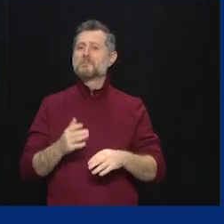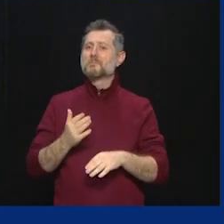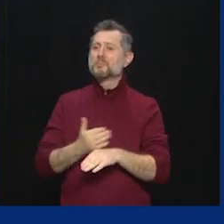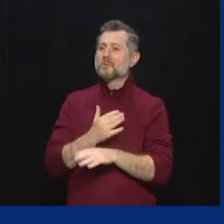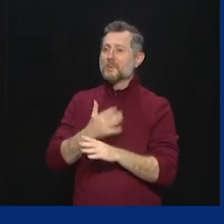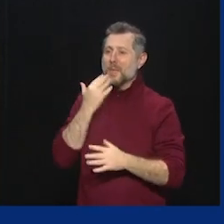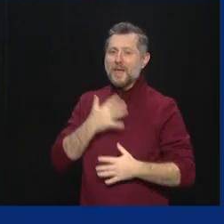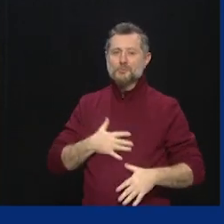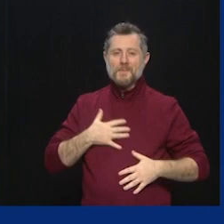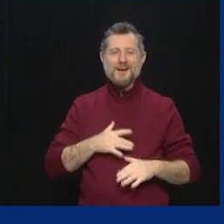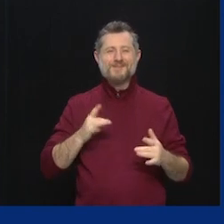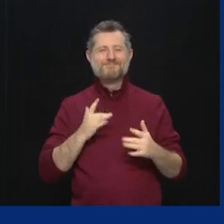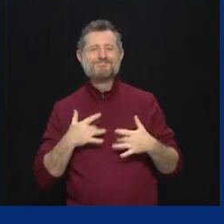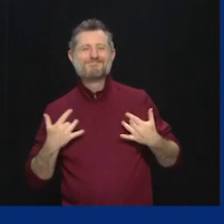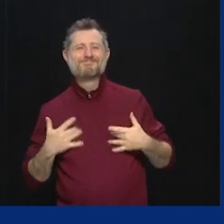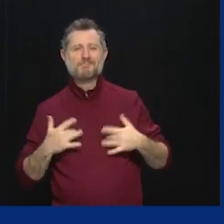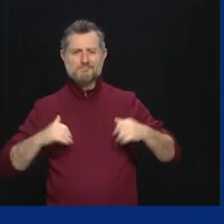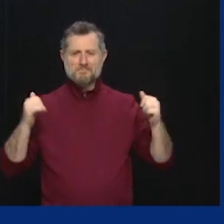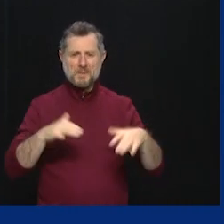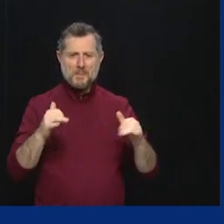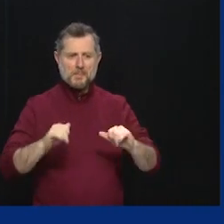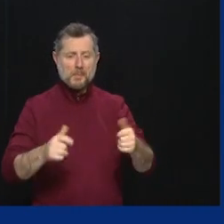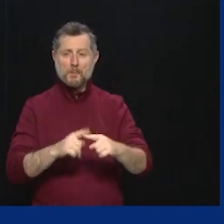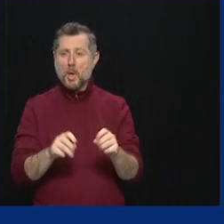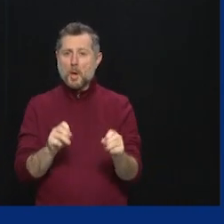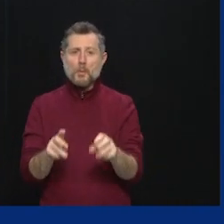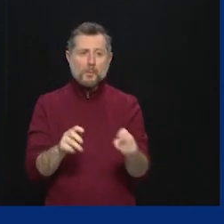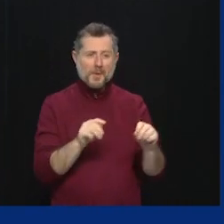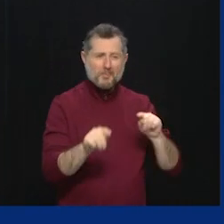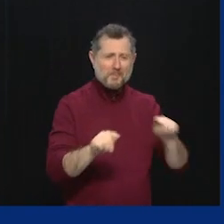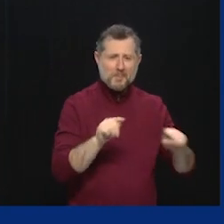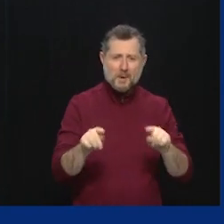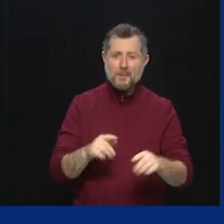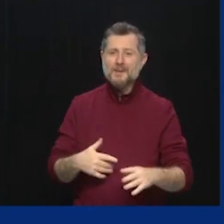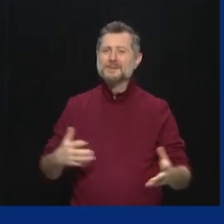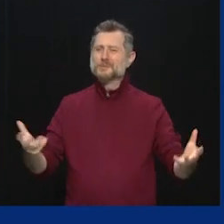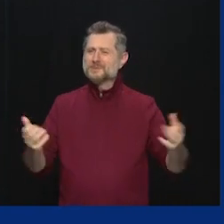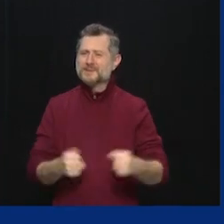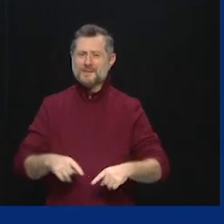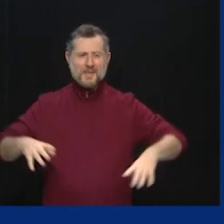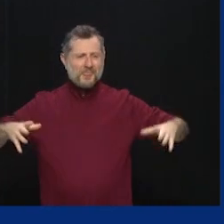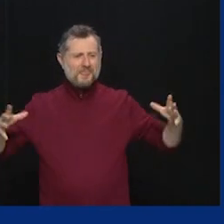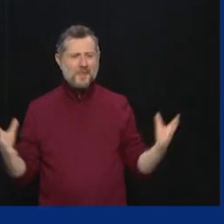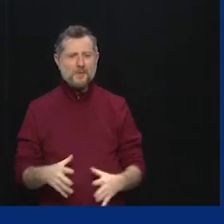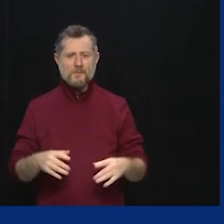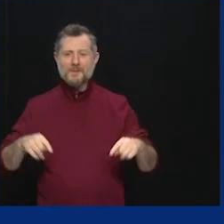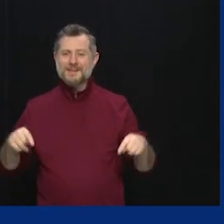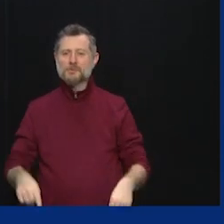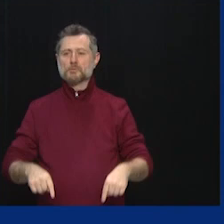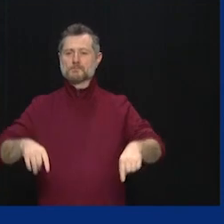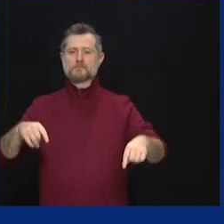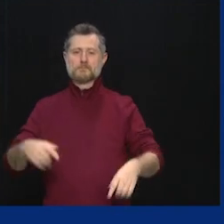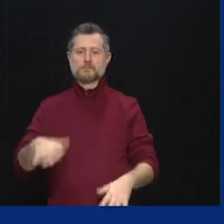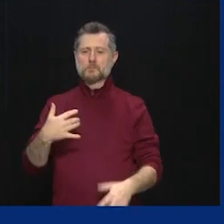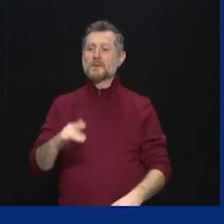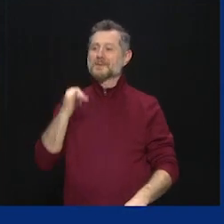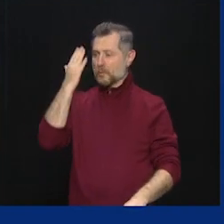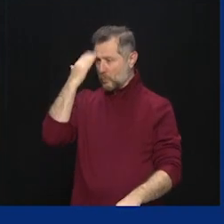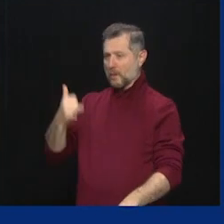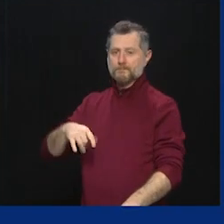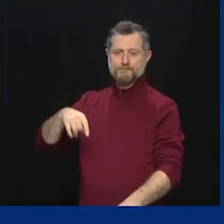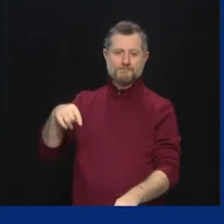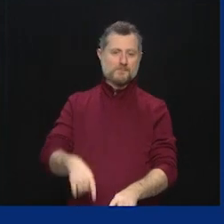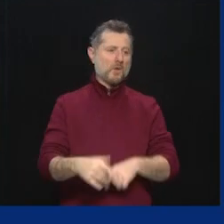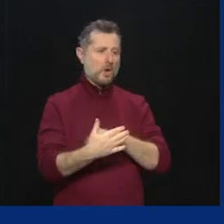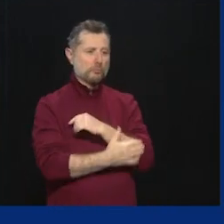opportunity. This brings us all together, and this is why this nation, I happen to